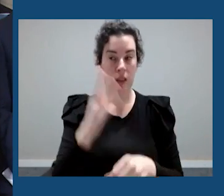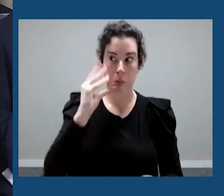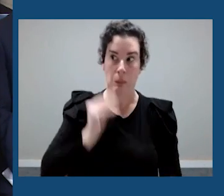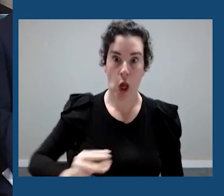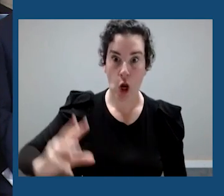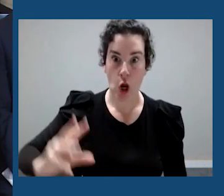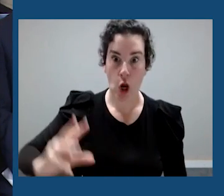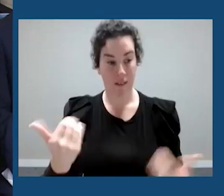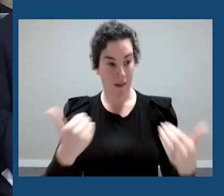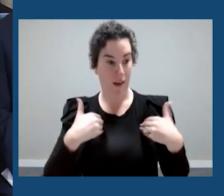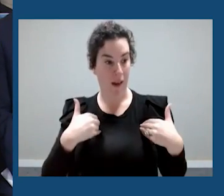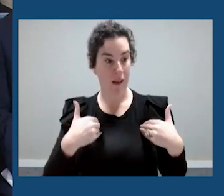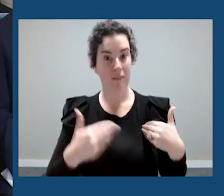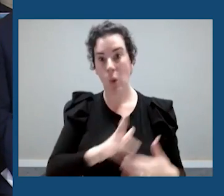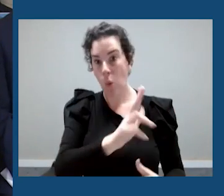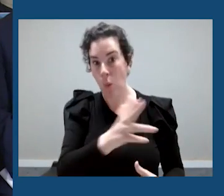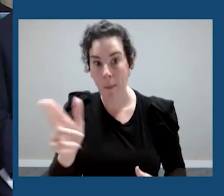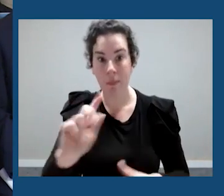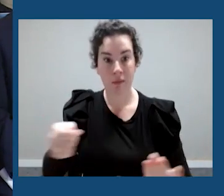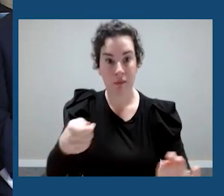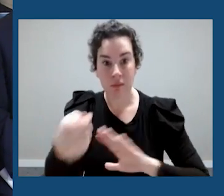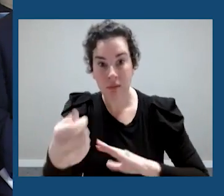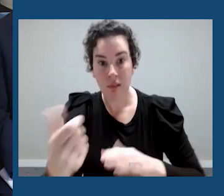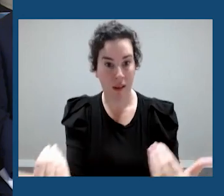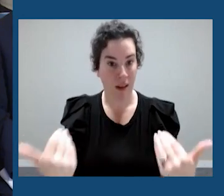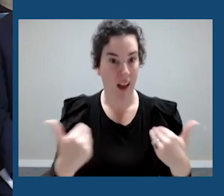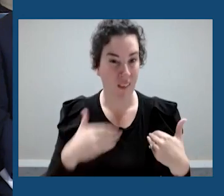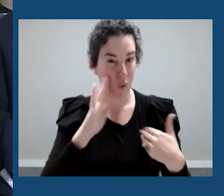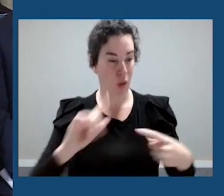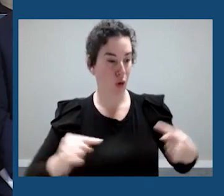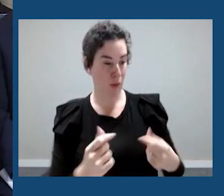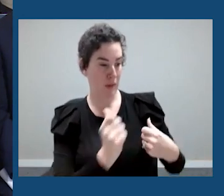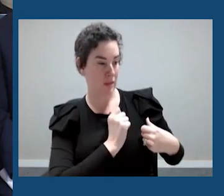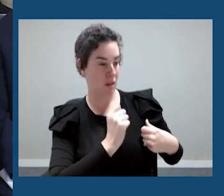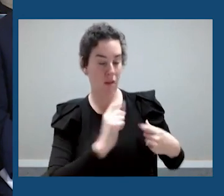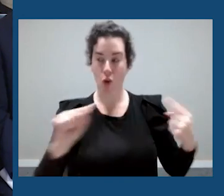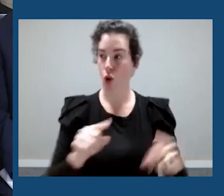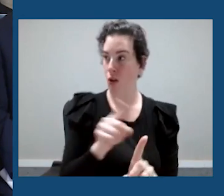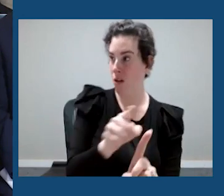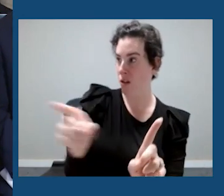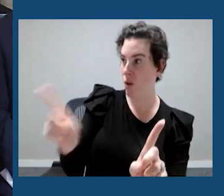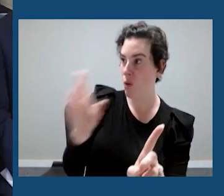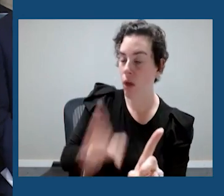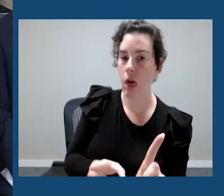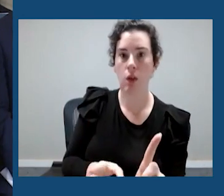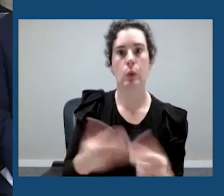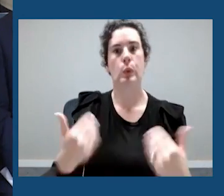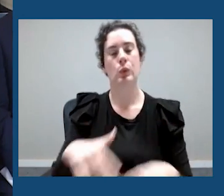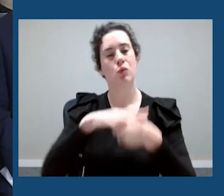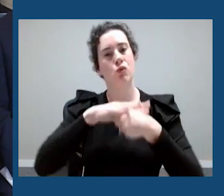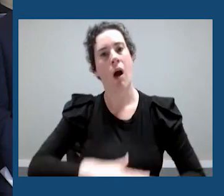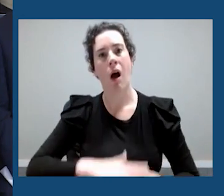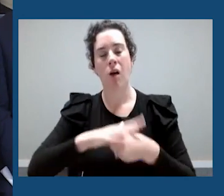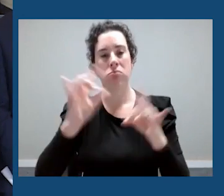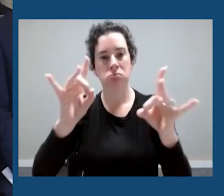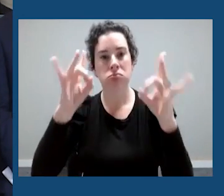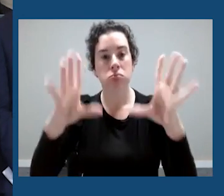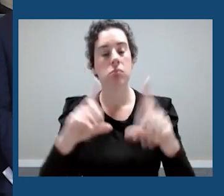weapons involved? Is there going to be harm to you and to the other customers? It's high stress. And people think, you know